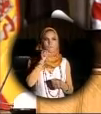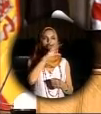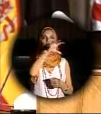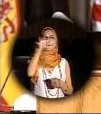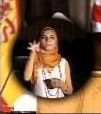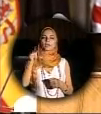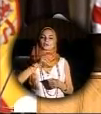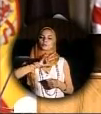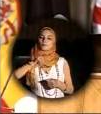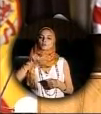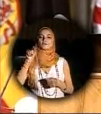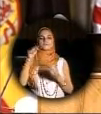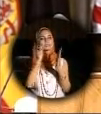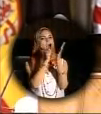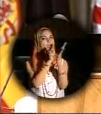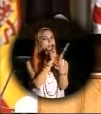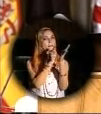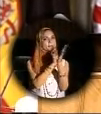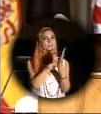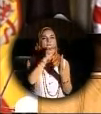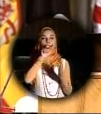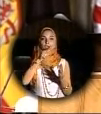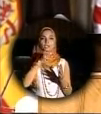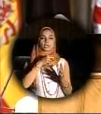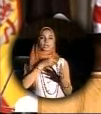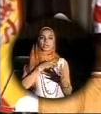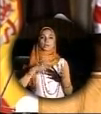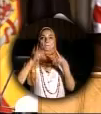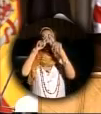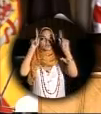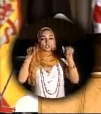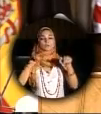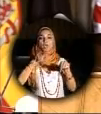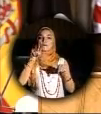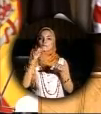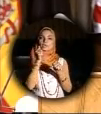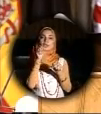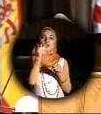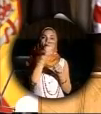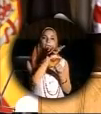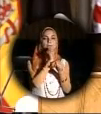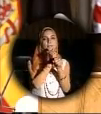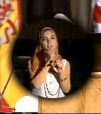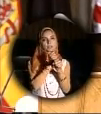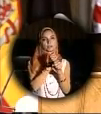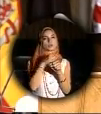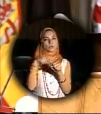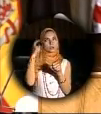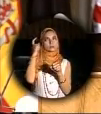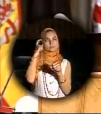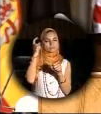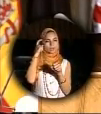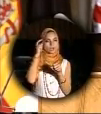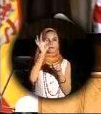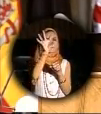schools, at work. So we have identified what has to be done to solve the problem. So we